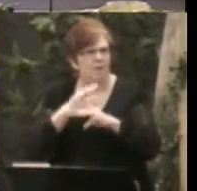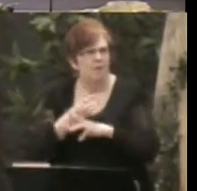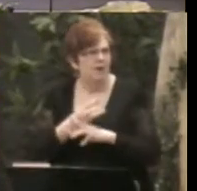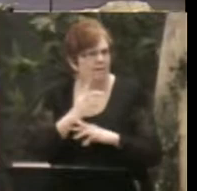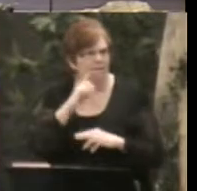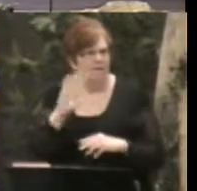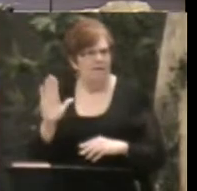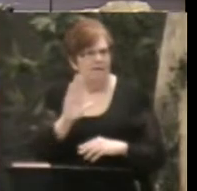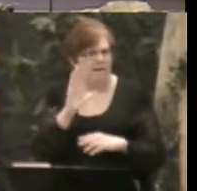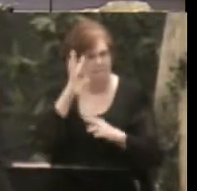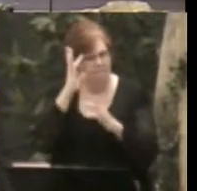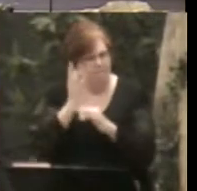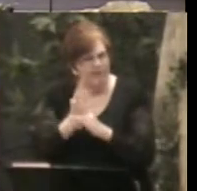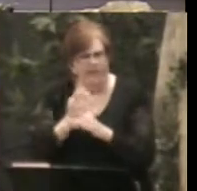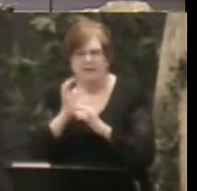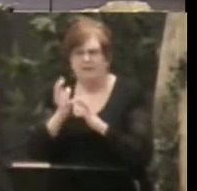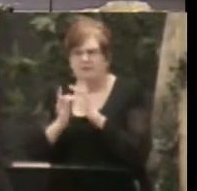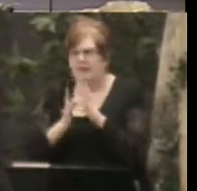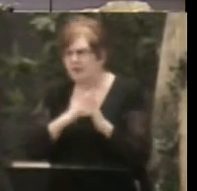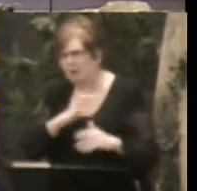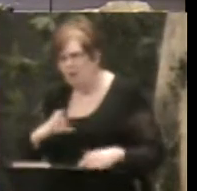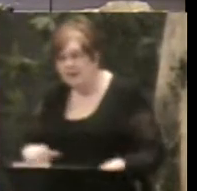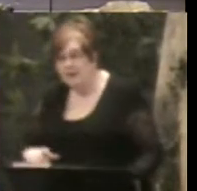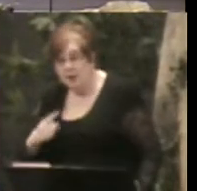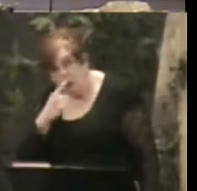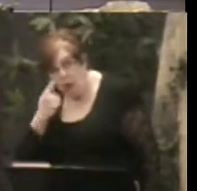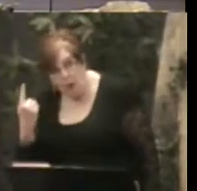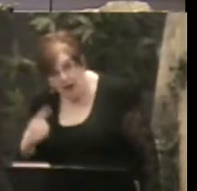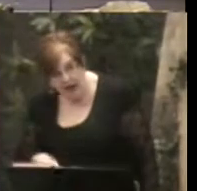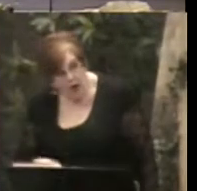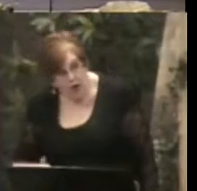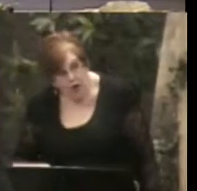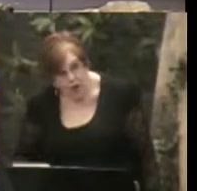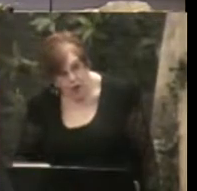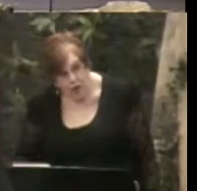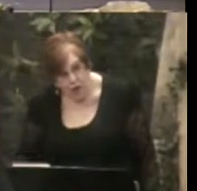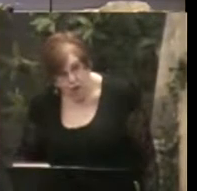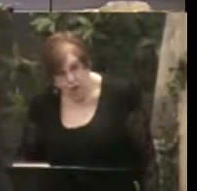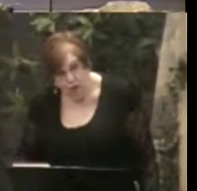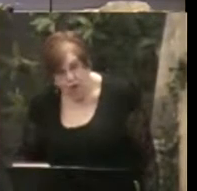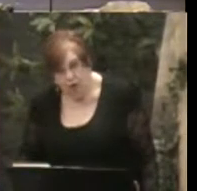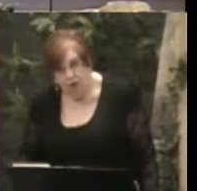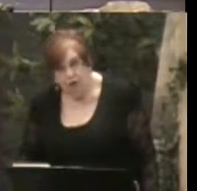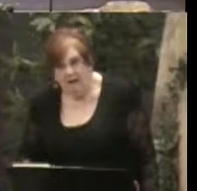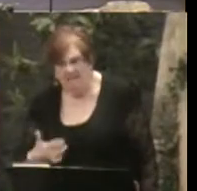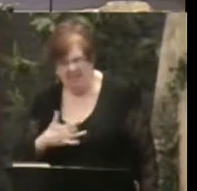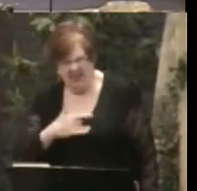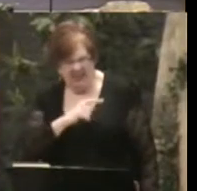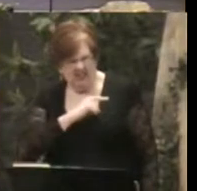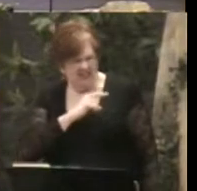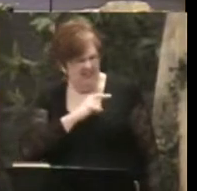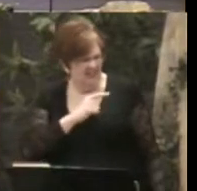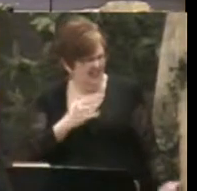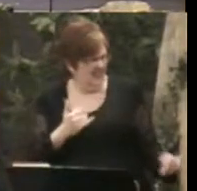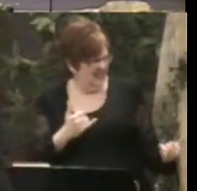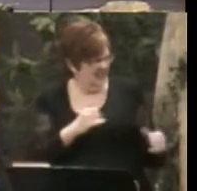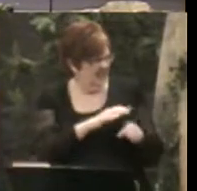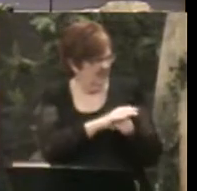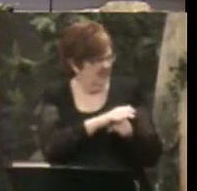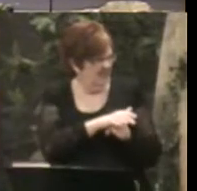Jesus Christ? Don't you care? So are you feeling guilty